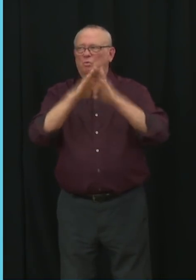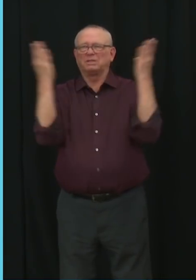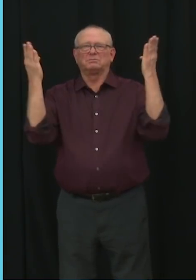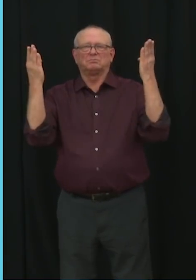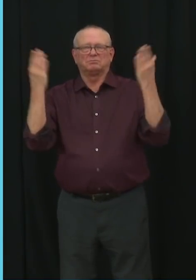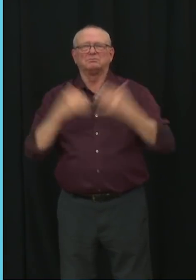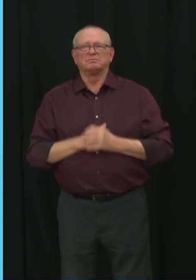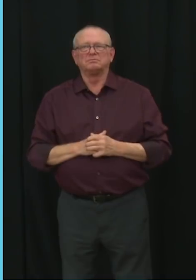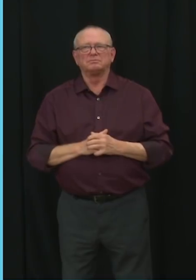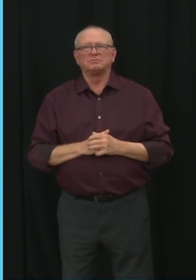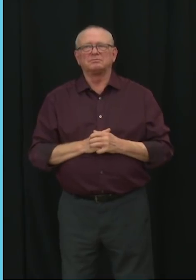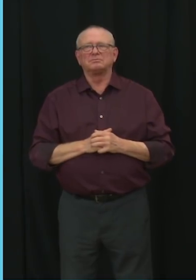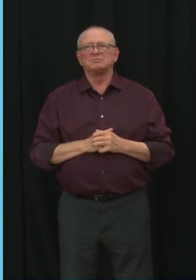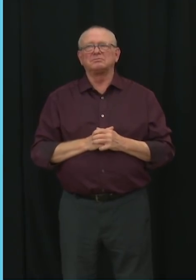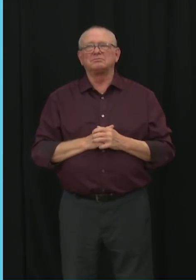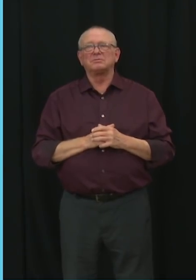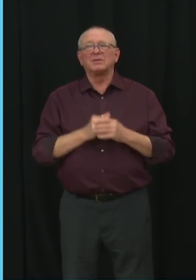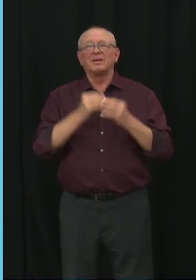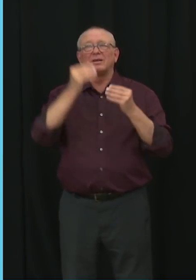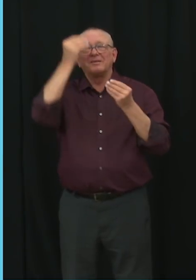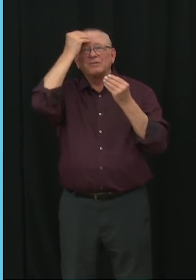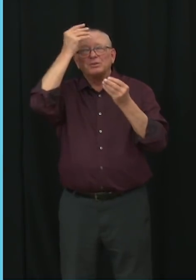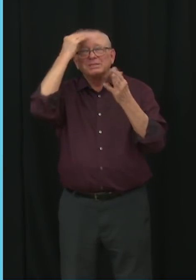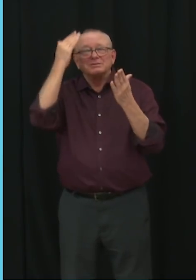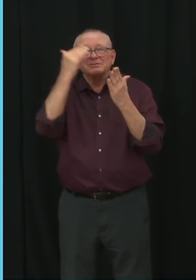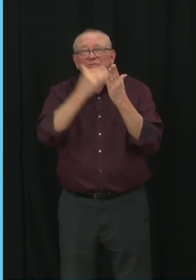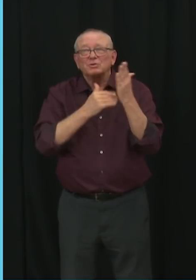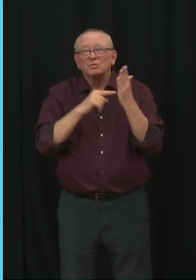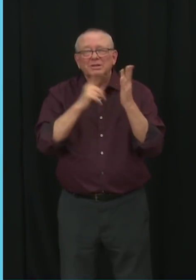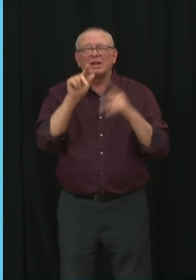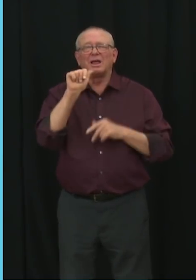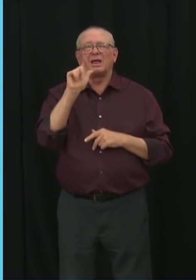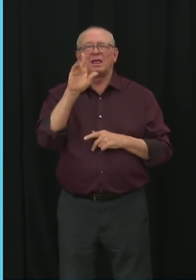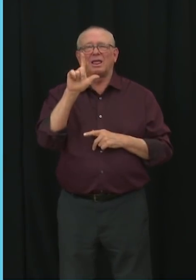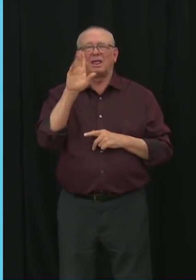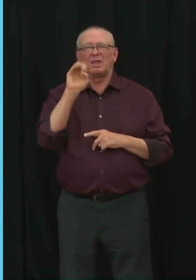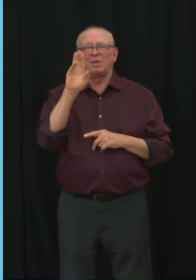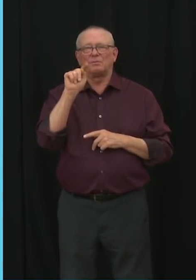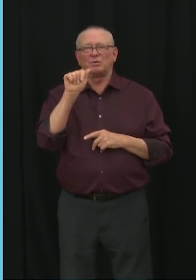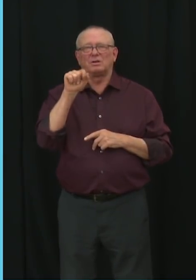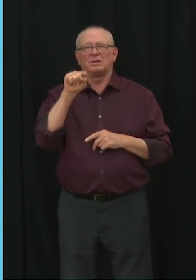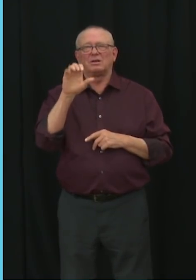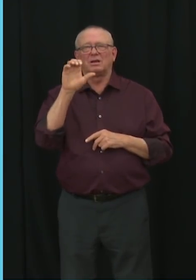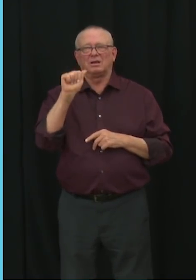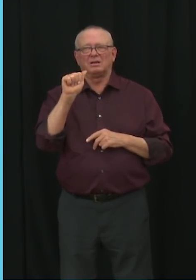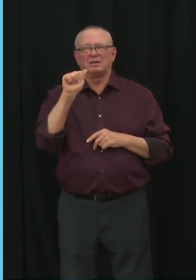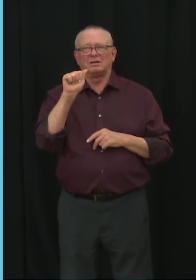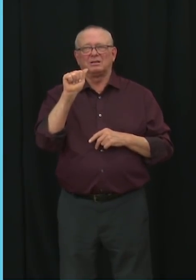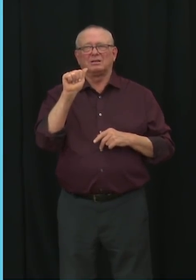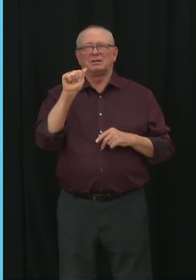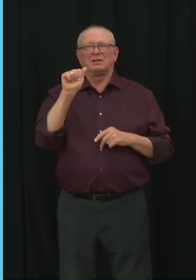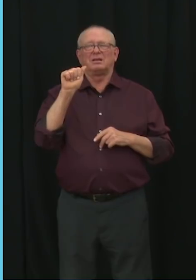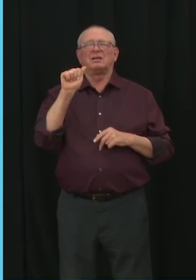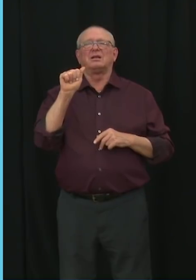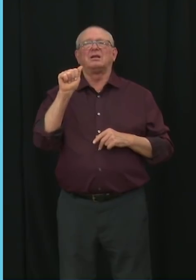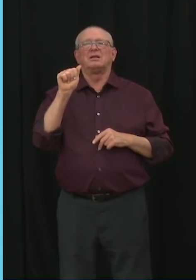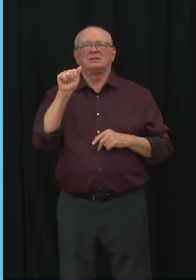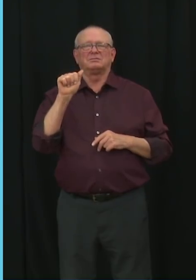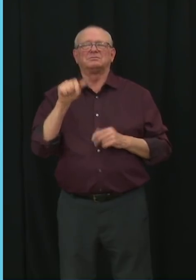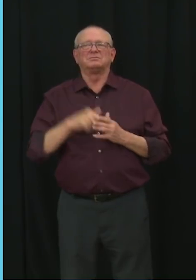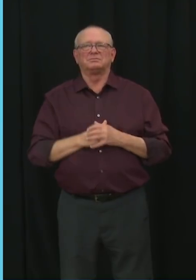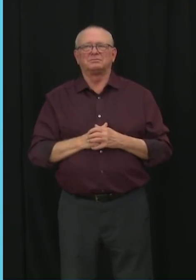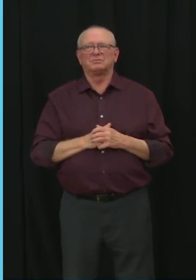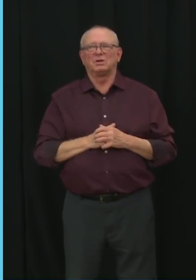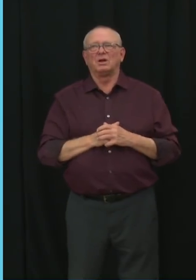alberta.ca/vaccine or speak to your healthcare provider. Appointments can be booked online or through the Alberta Vaccine Booking System or